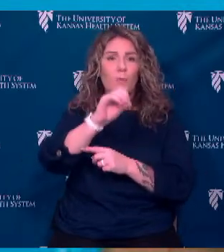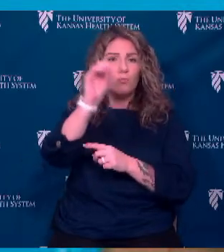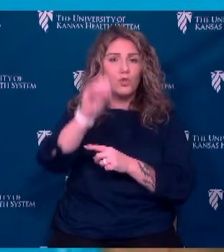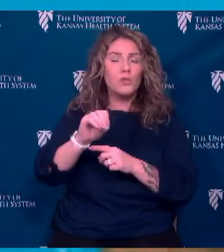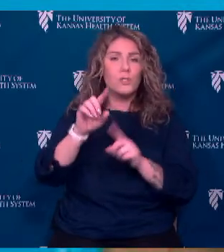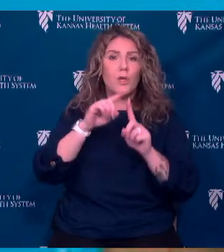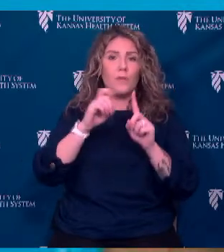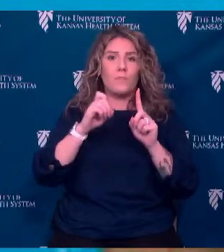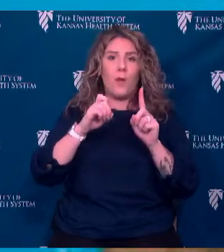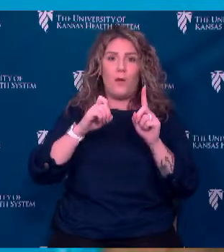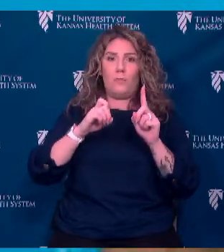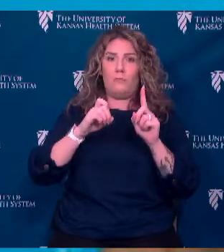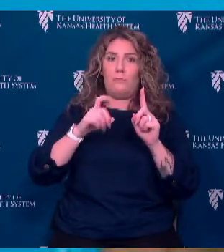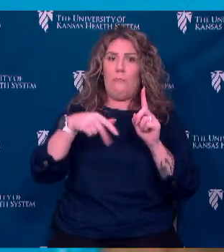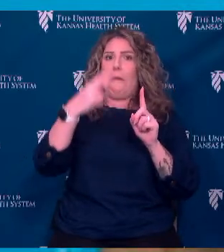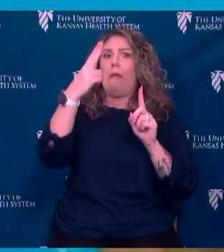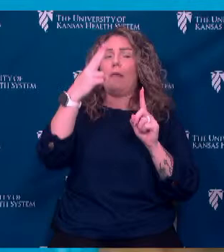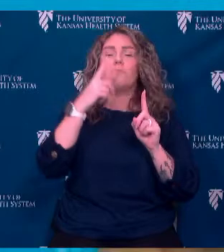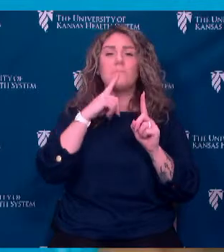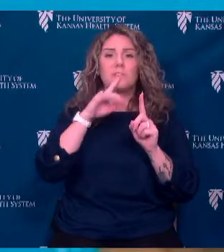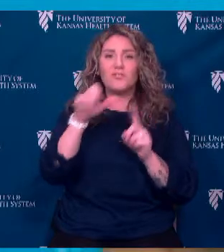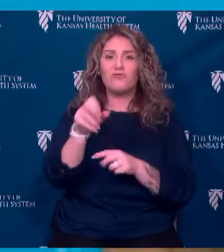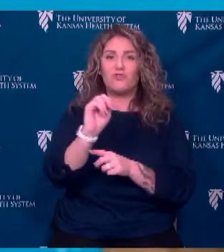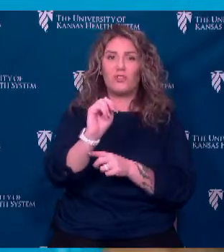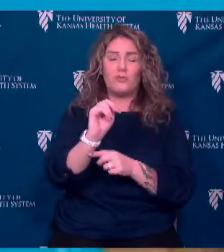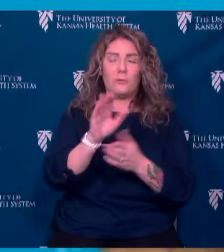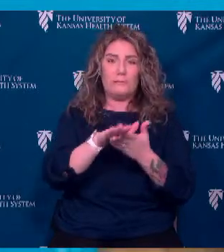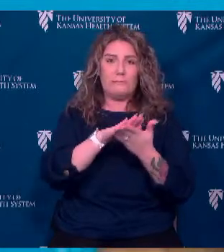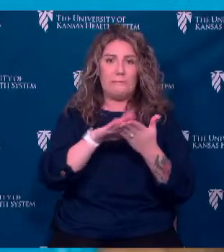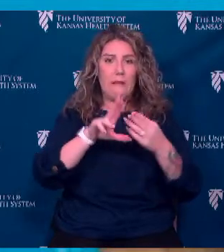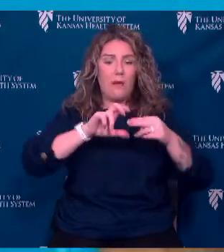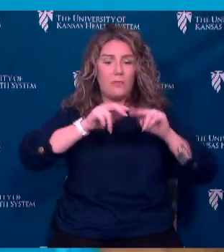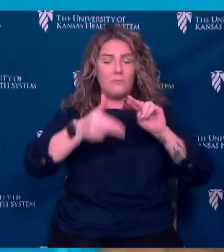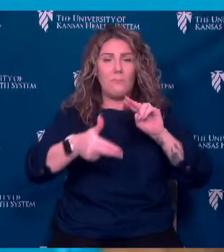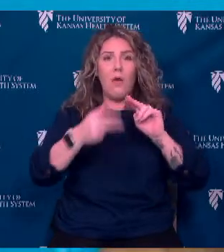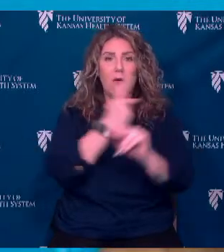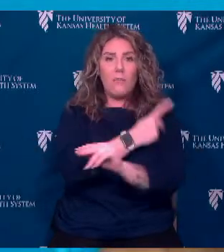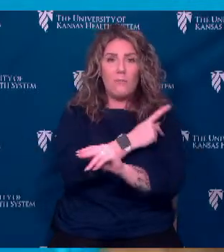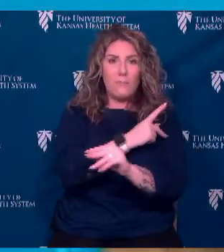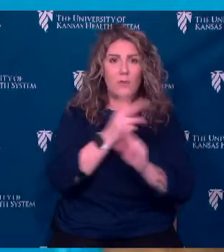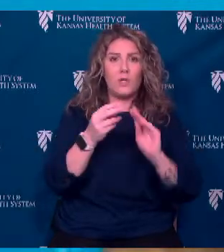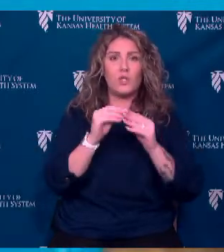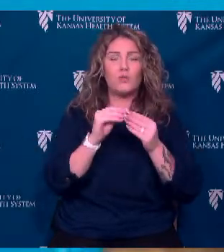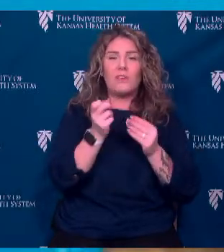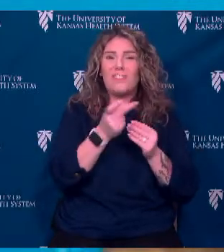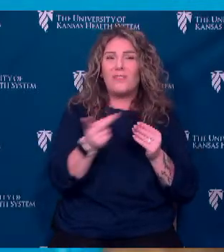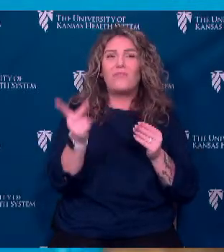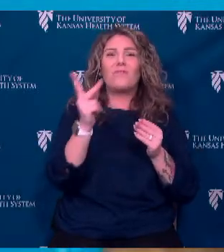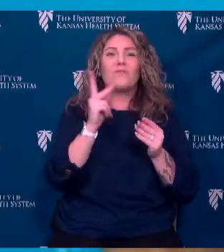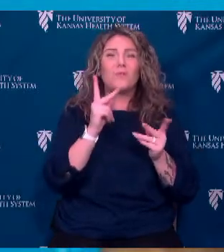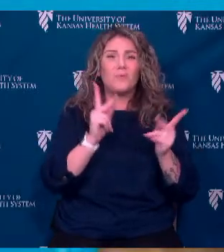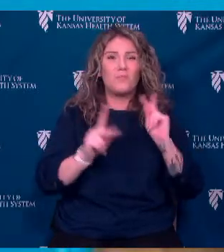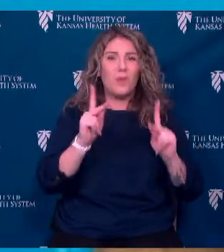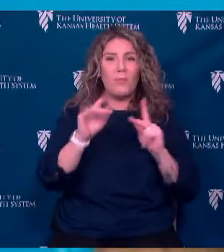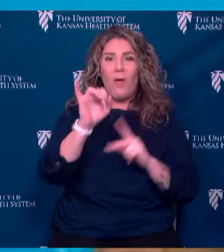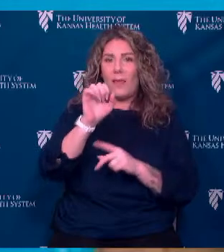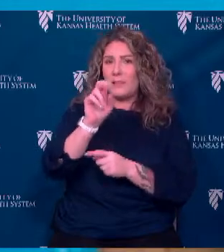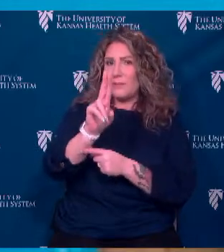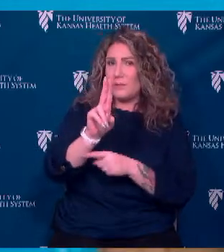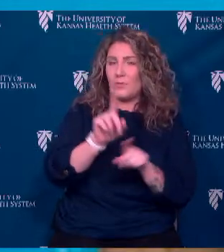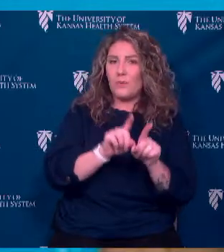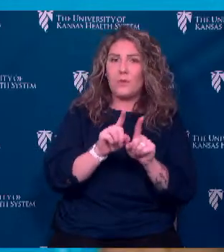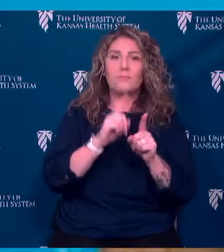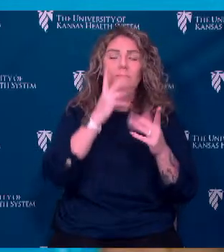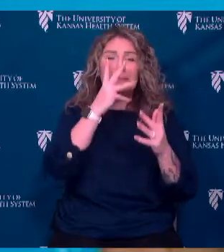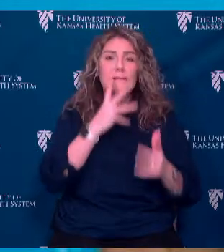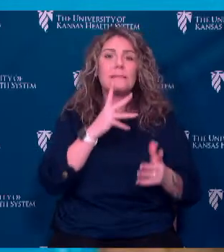in January. So that's a nice downward trend of patient numbers. And we're seeing fewer people in the intensive care unit as well. I'm sad to